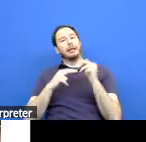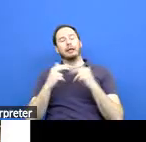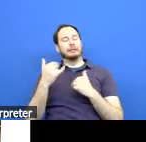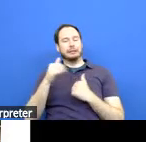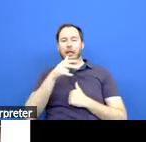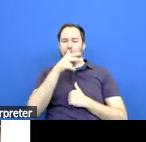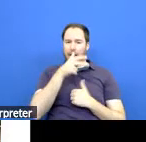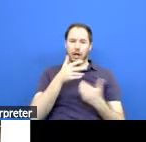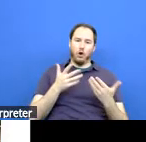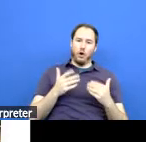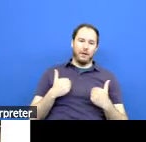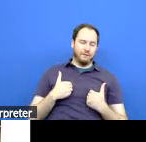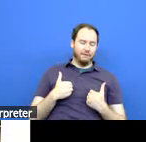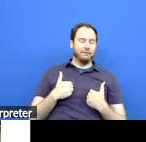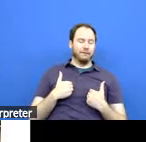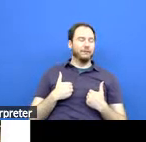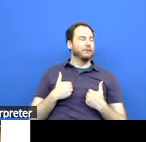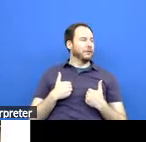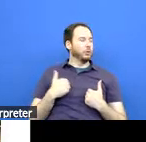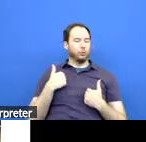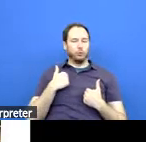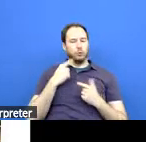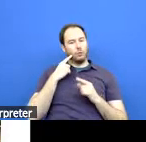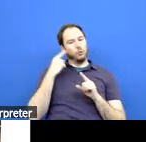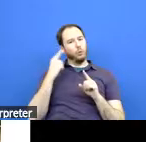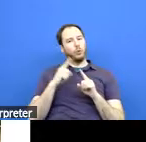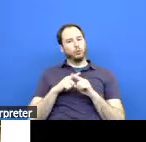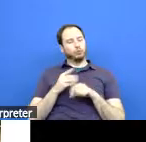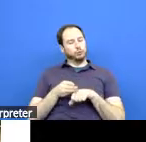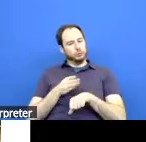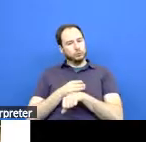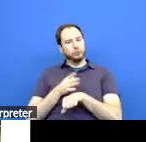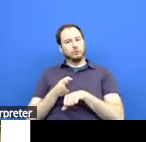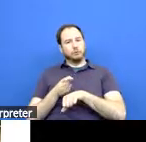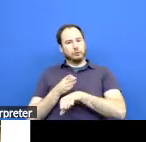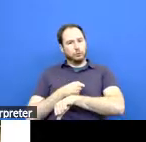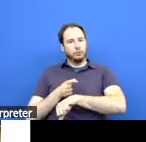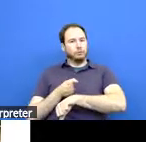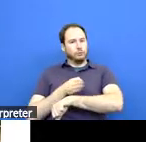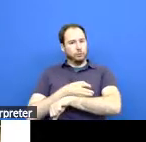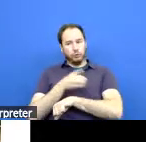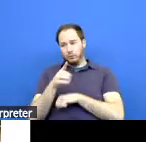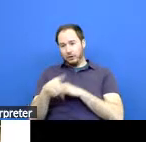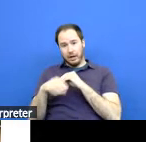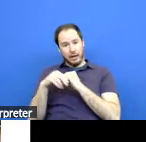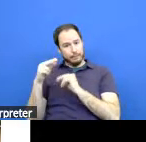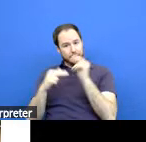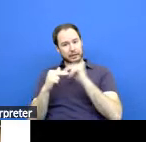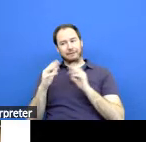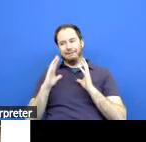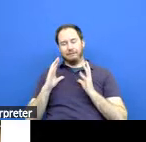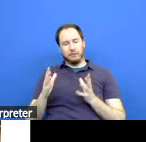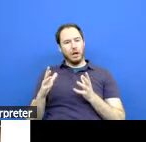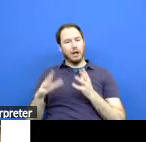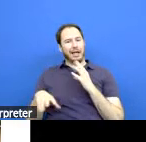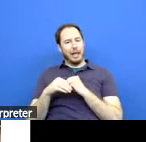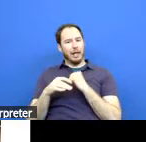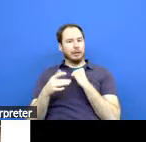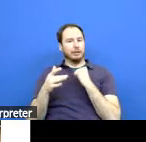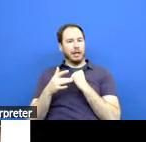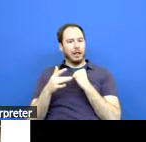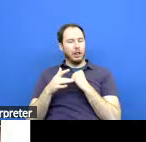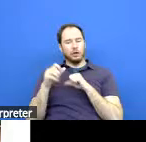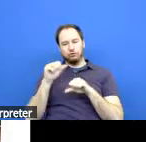we still have problems with stormwater. So anything we can do as these developments come in to help the existing properties with